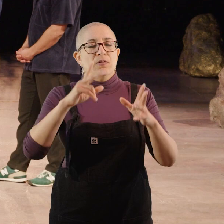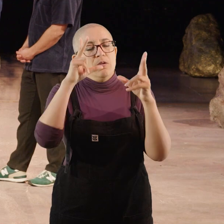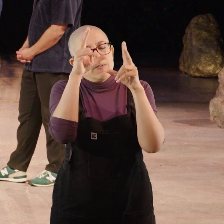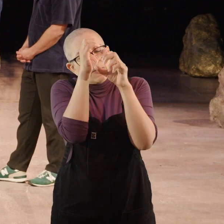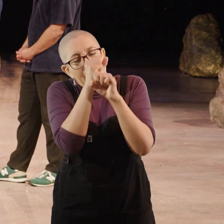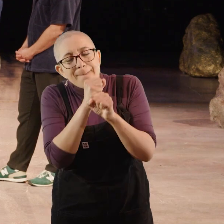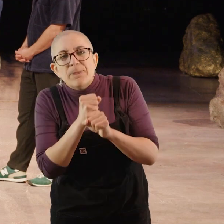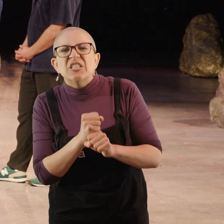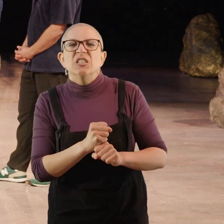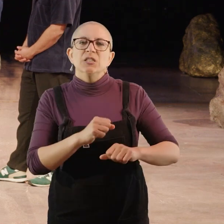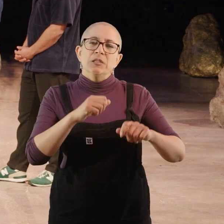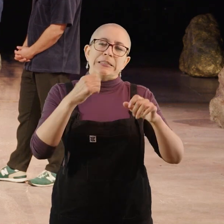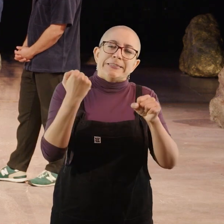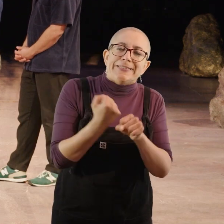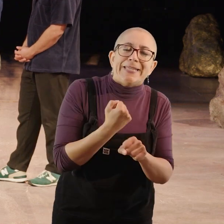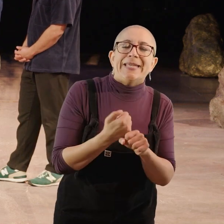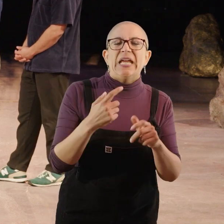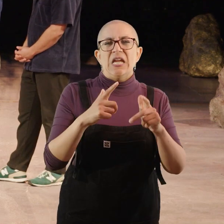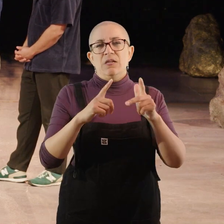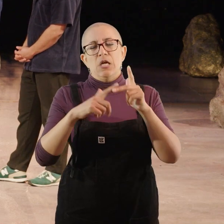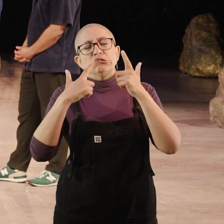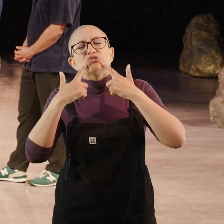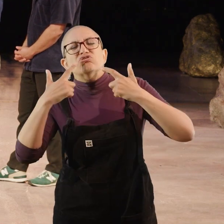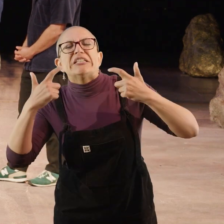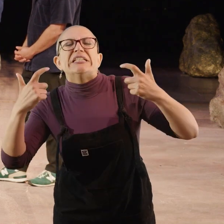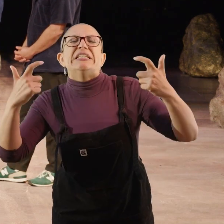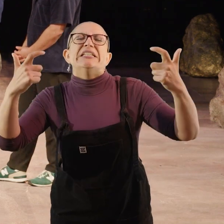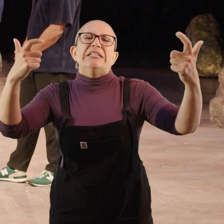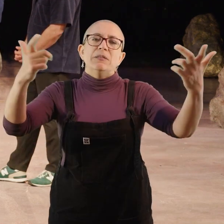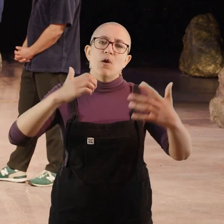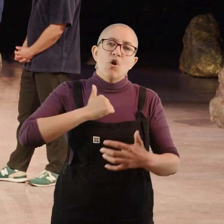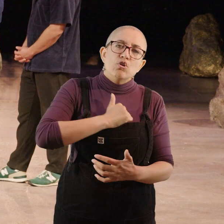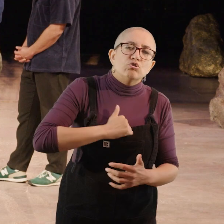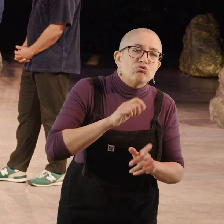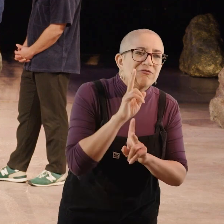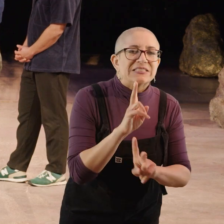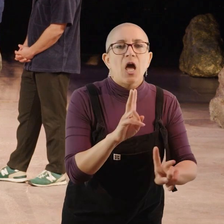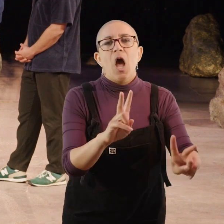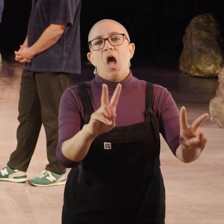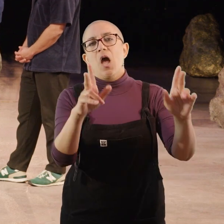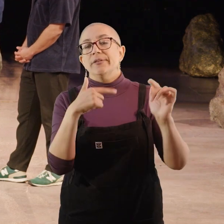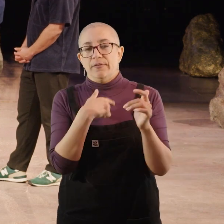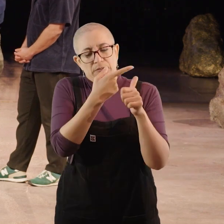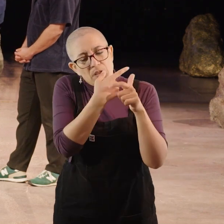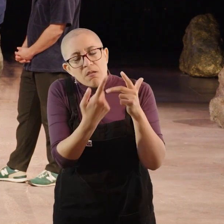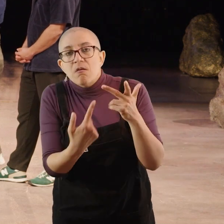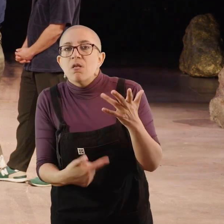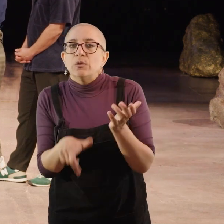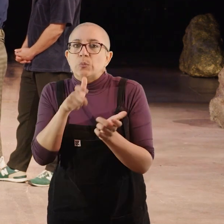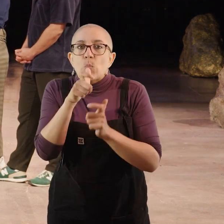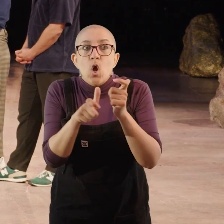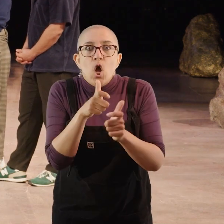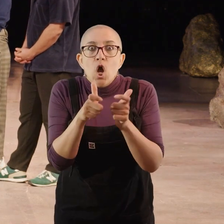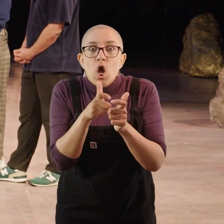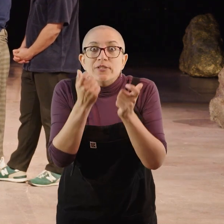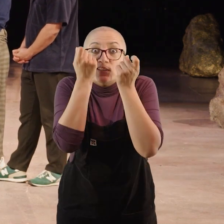and scream, and so that gives, and sorry sight, it's and dressed them again to sleep. It gives it a kind of whispered. It suggests a